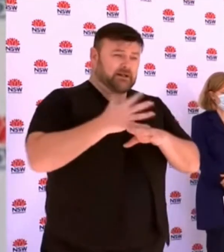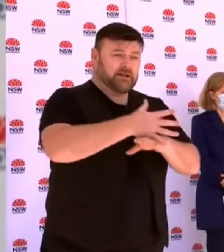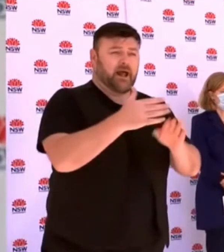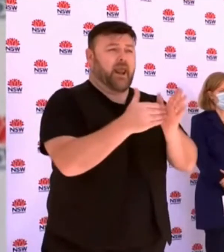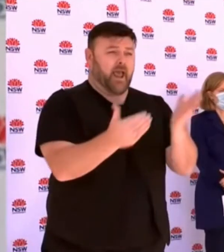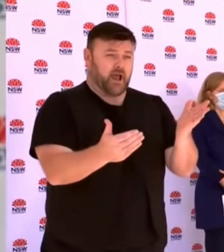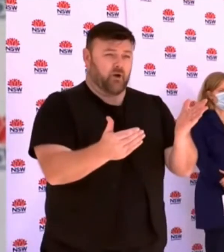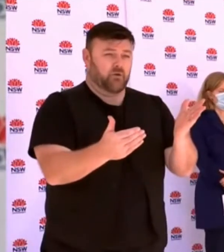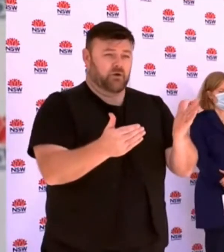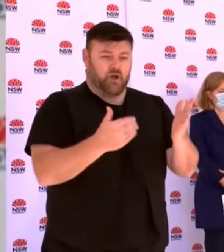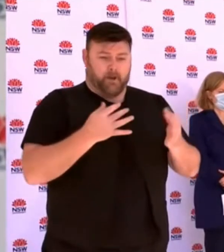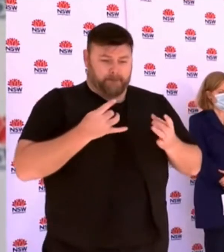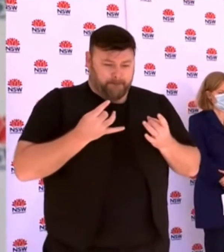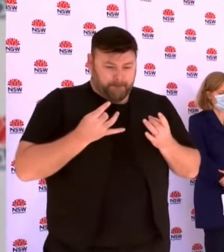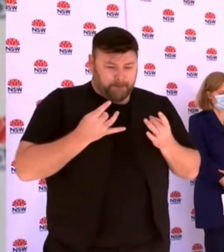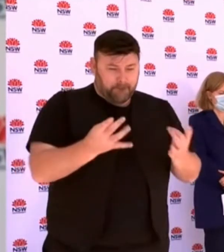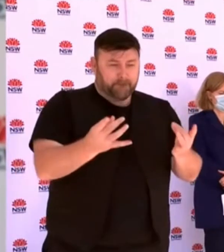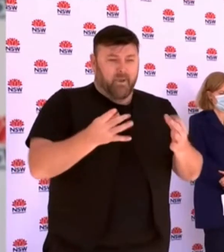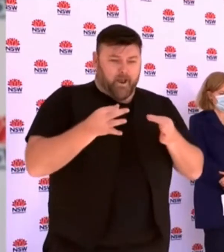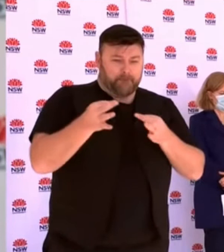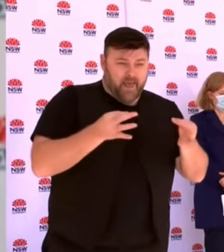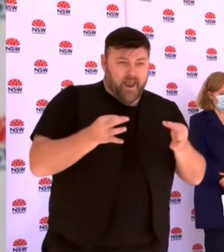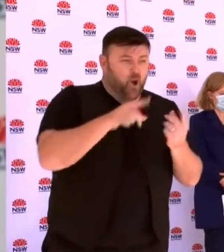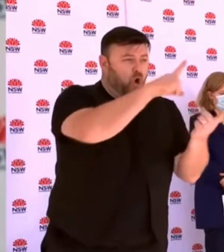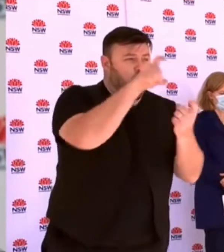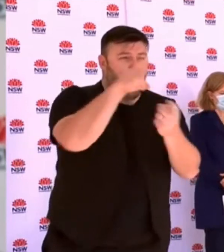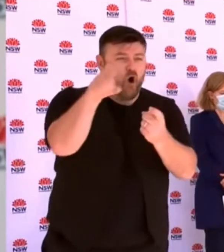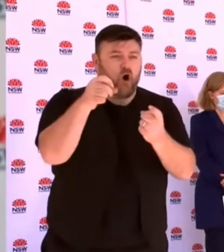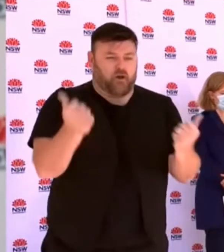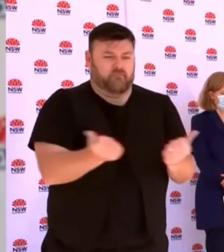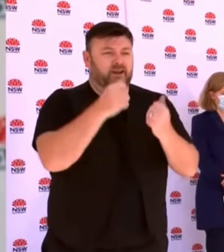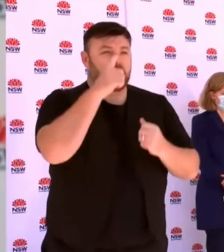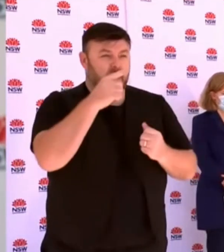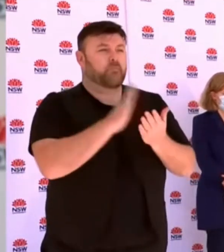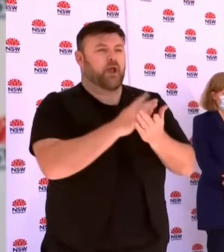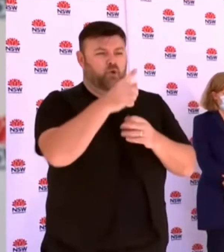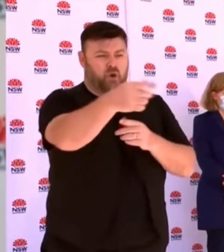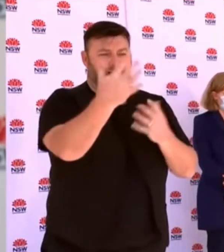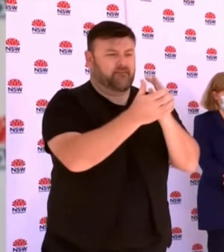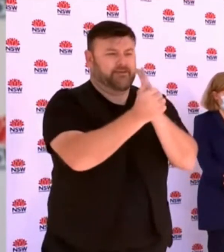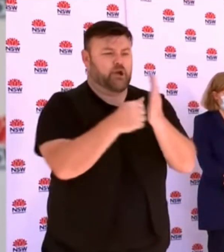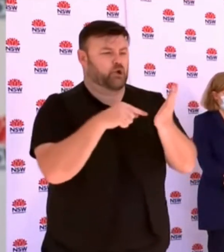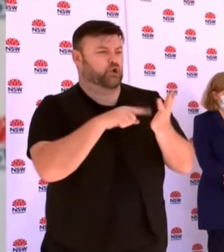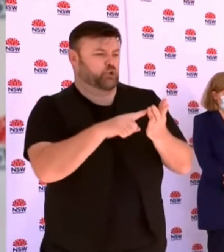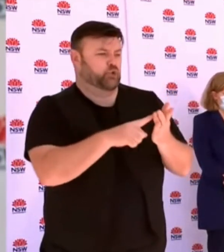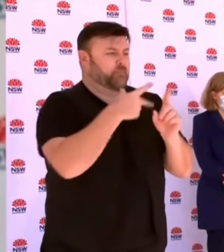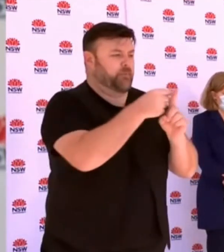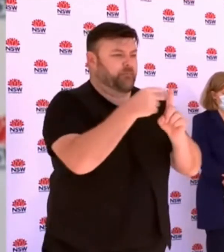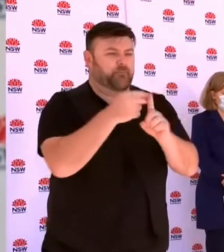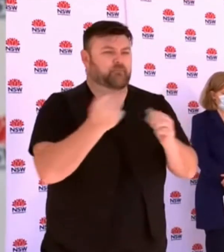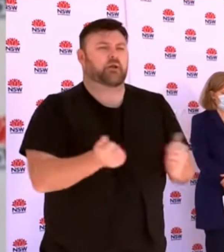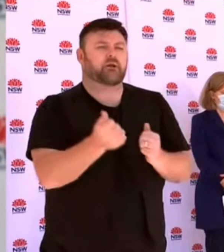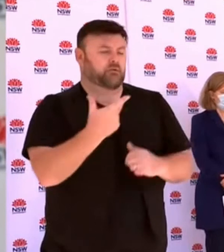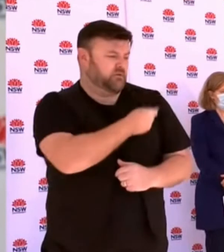those extra people available to put the jabs in arms, because if you suddenly get a whole bunch of doses you haven't had before,